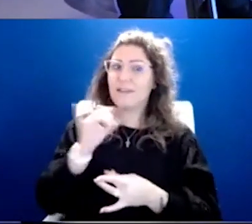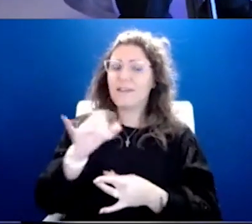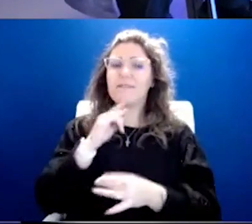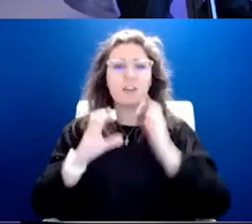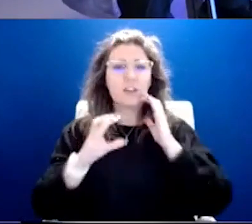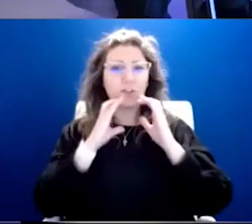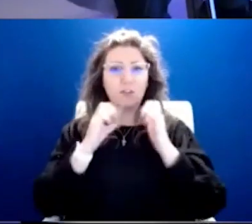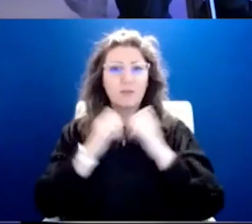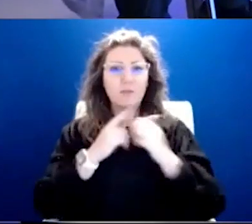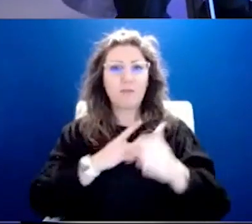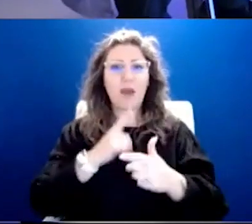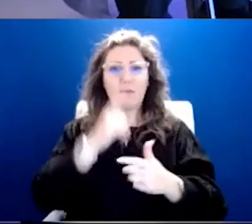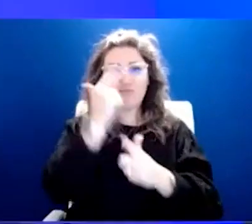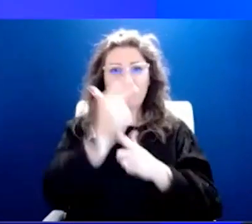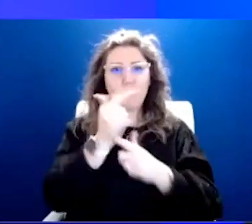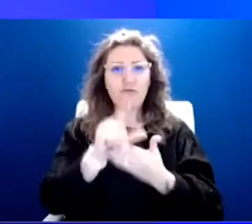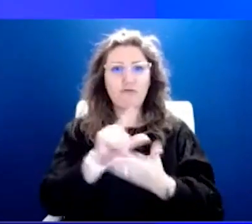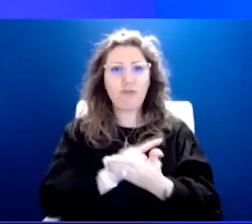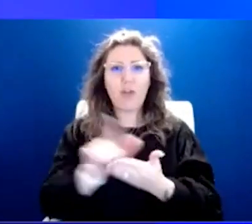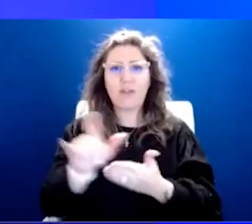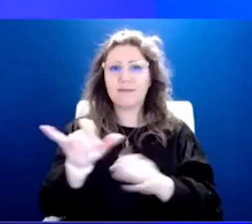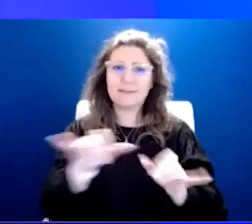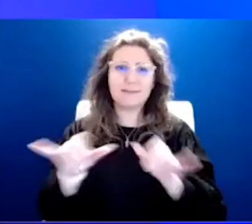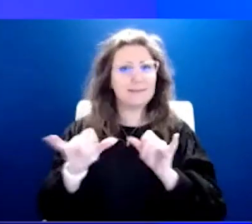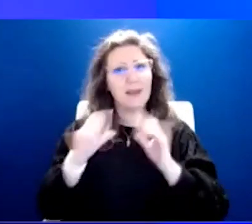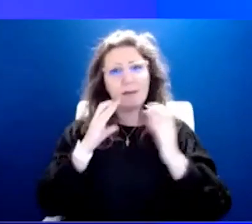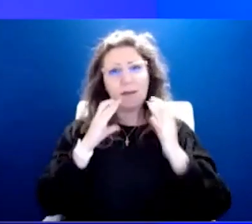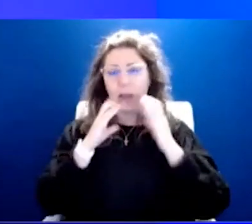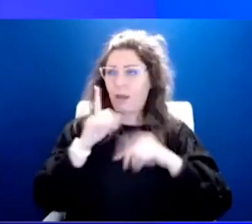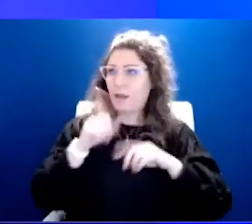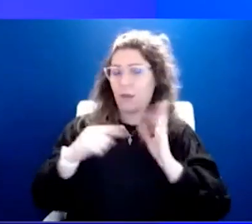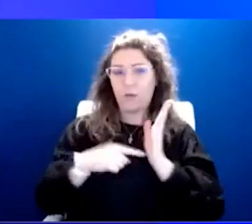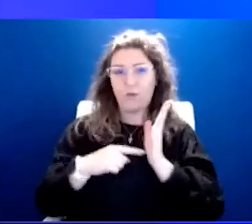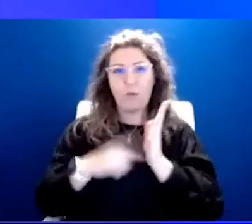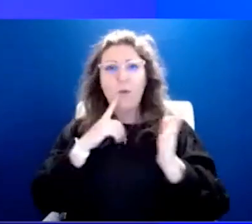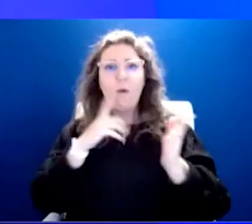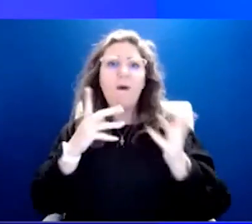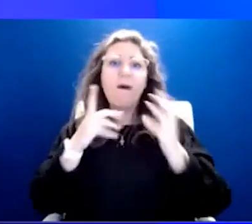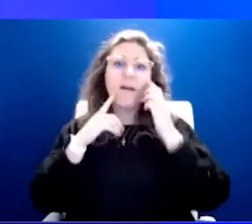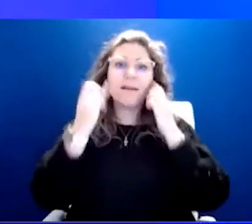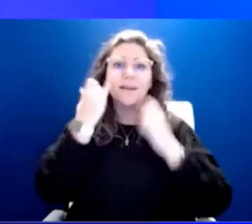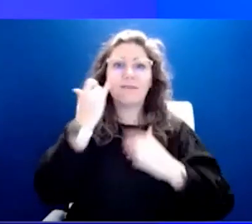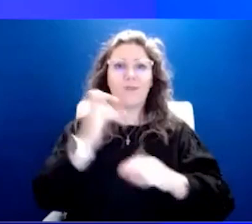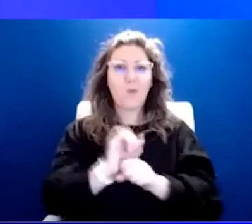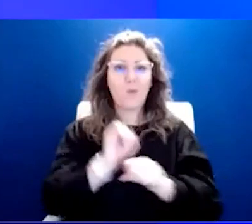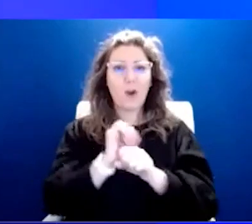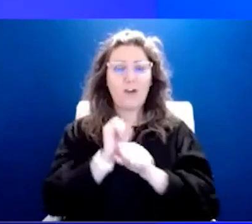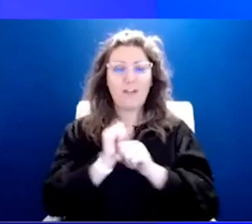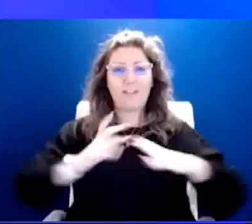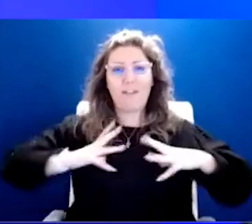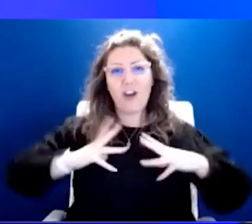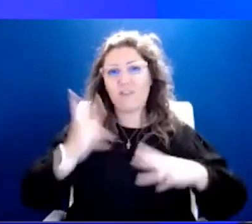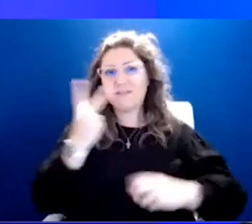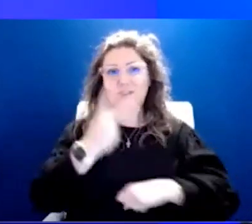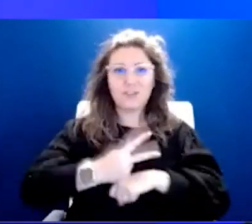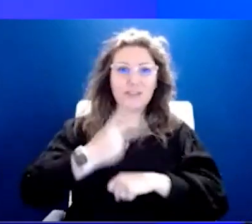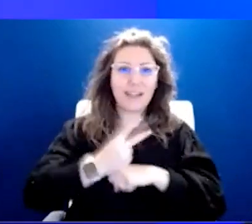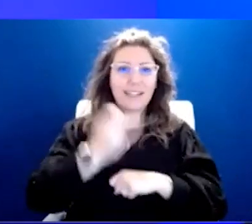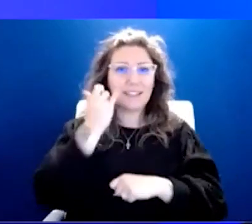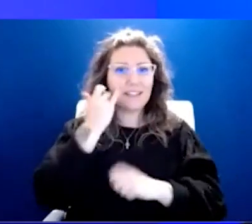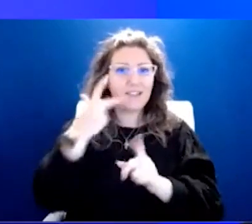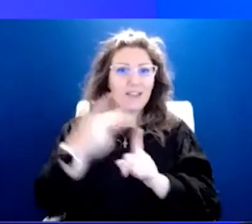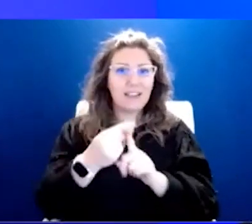brother-in-law this weekend, that same conversation. And he was saying, I can't afford to be out of work for 2 days because if the vaccine makes me sick. And I said,